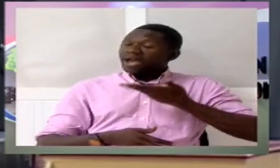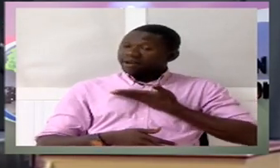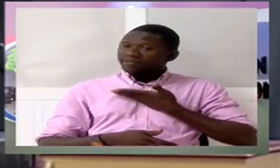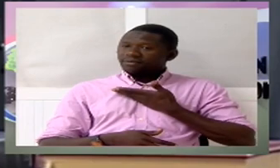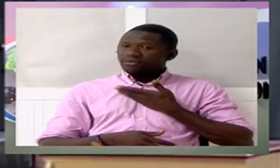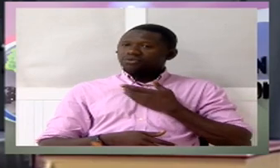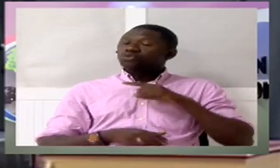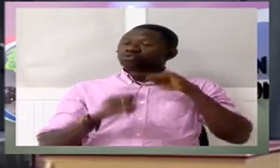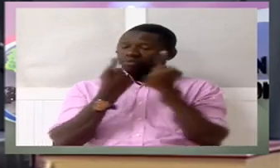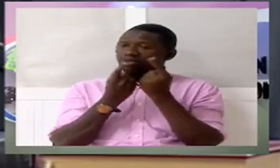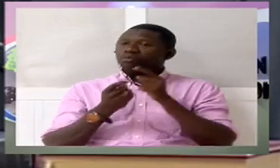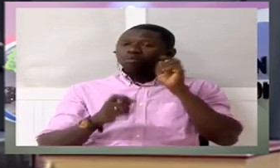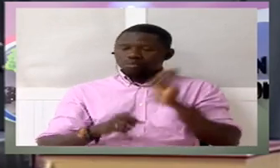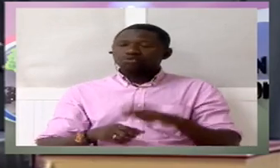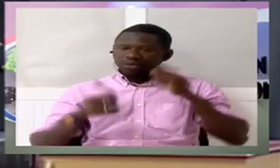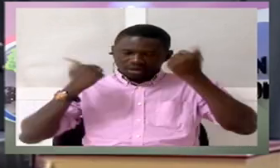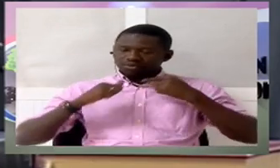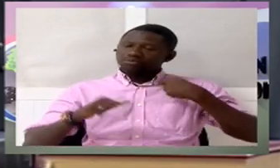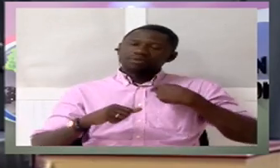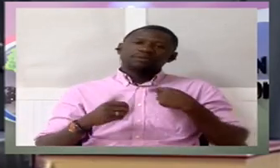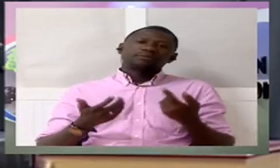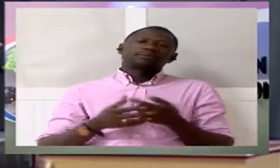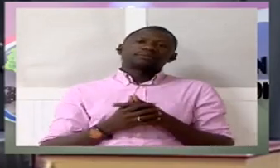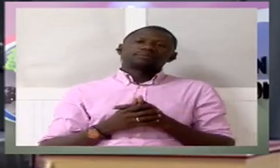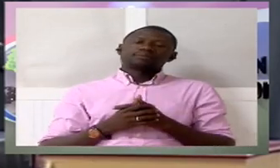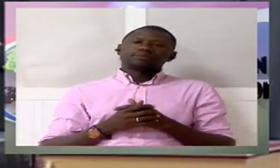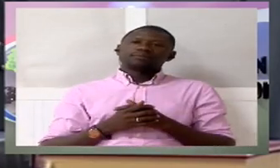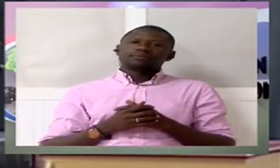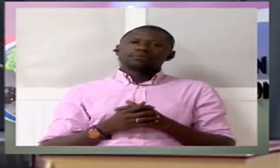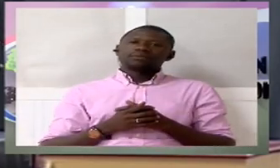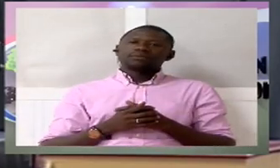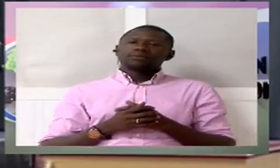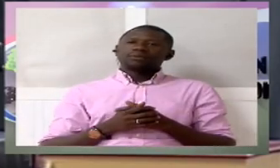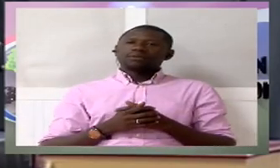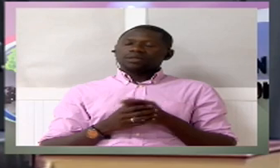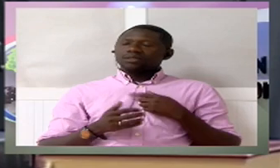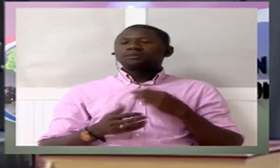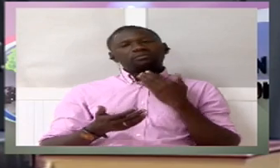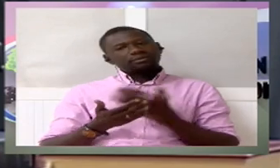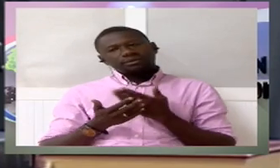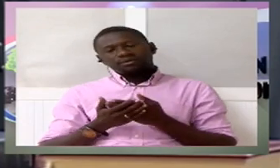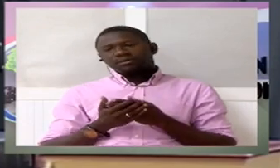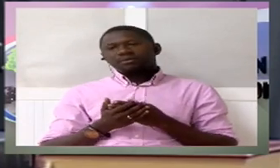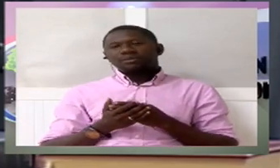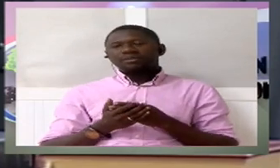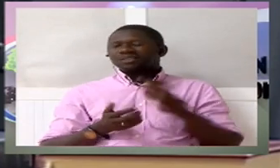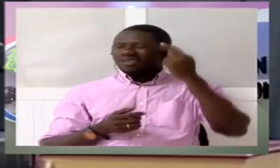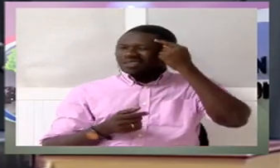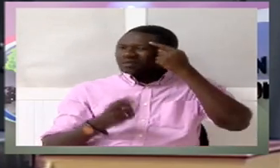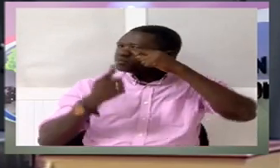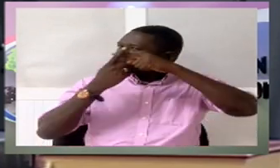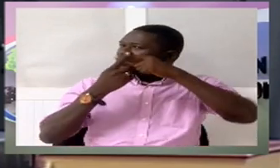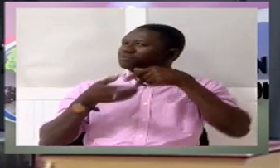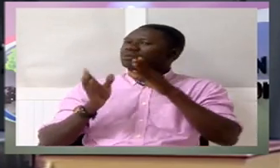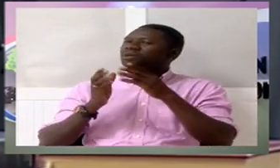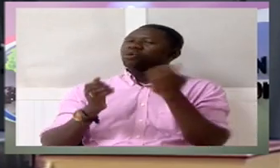me, something is always about to happen to me. I could just be positive. I said to him, just be